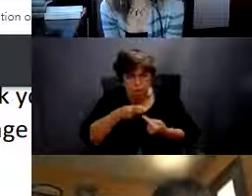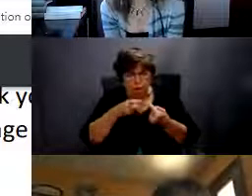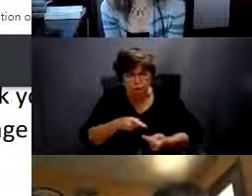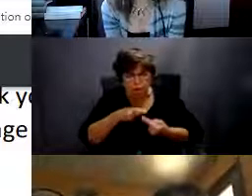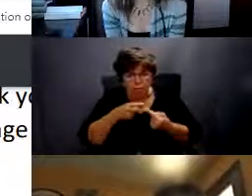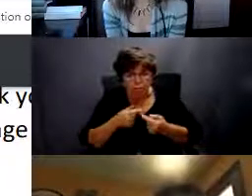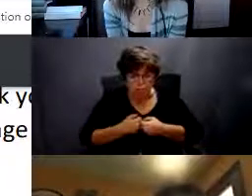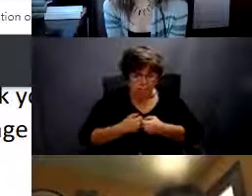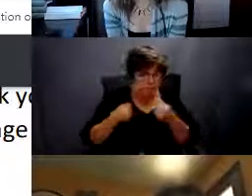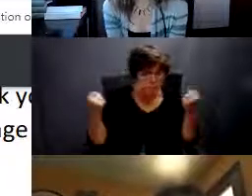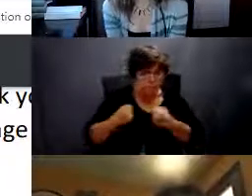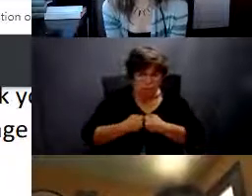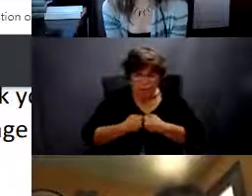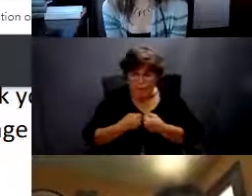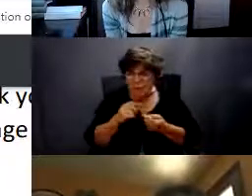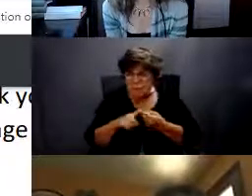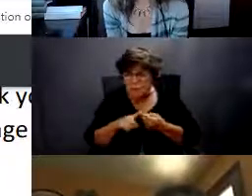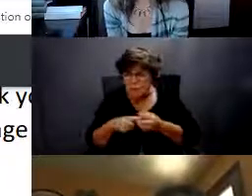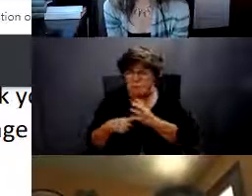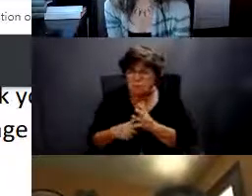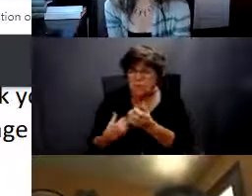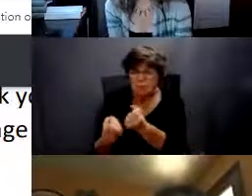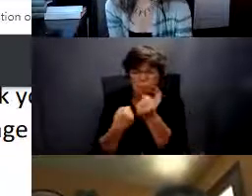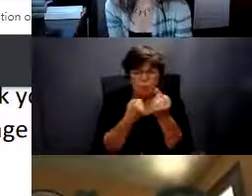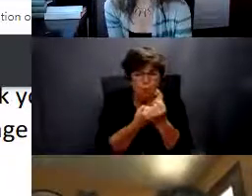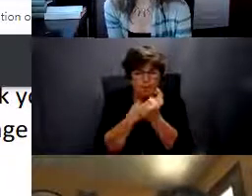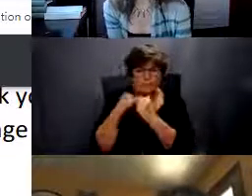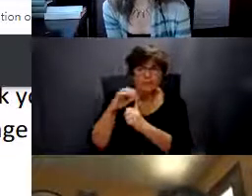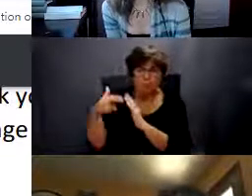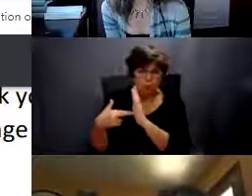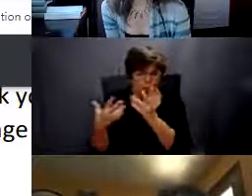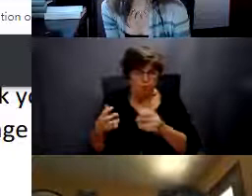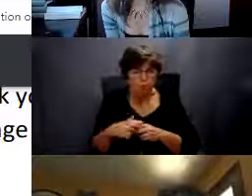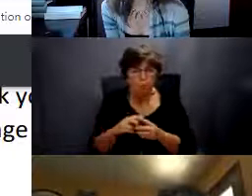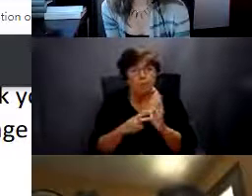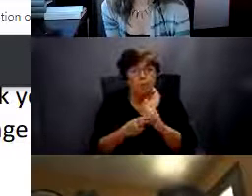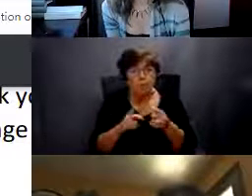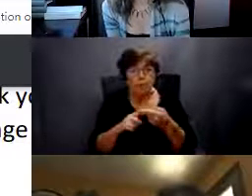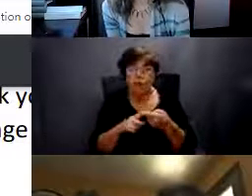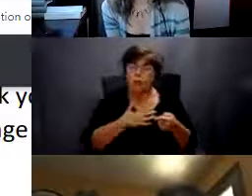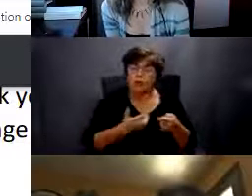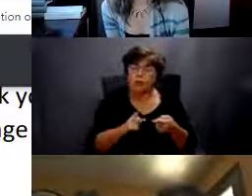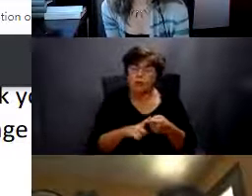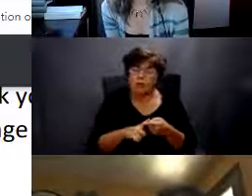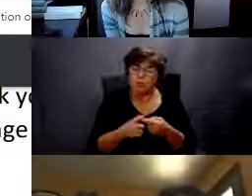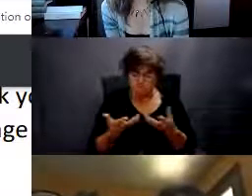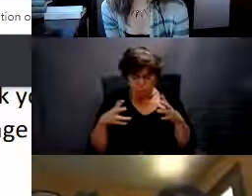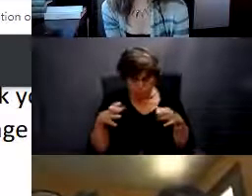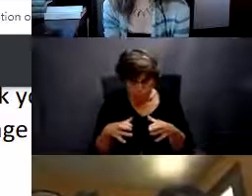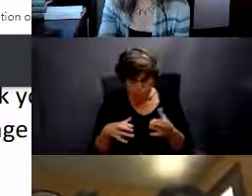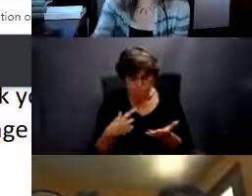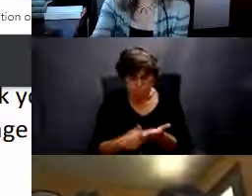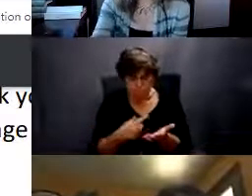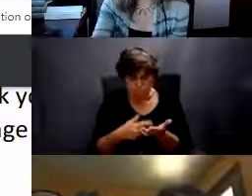others in this community in similar roles. Therefore, we hold the following as values: a willingness to sit with people in deep